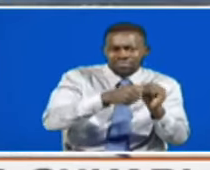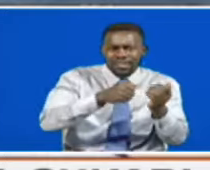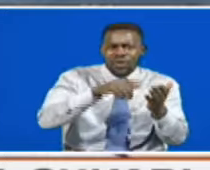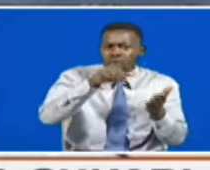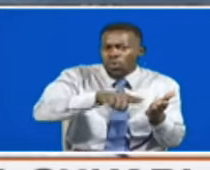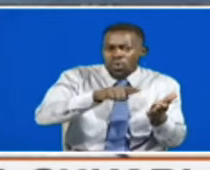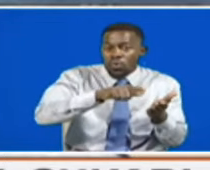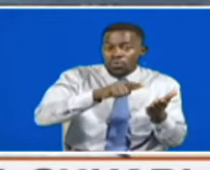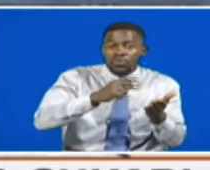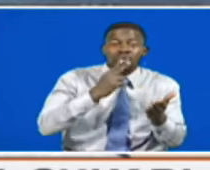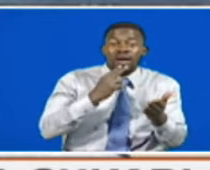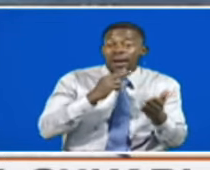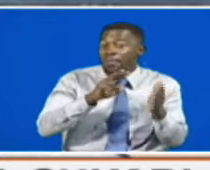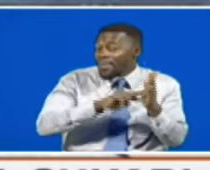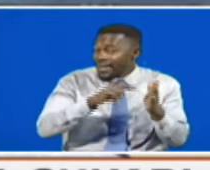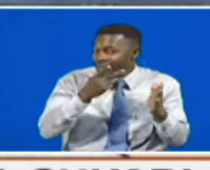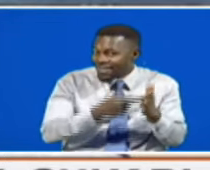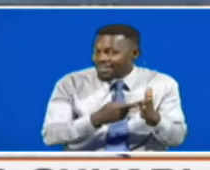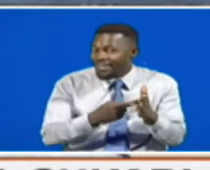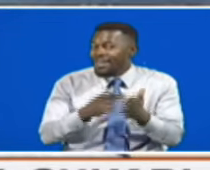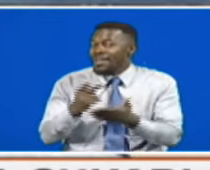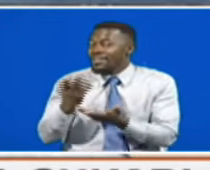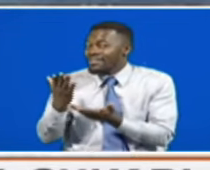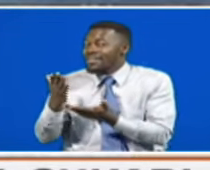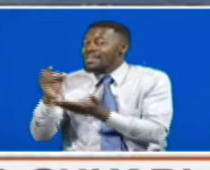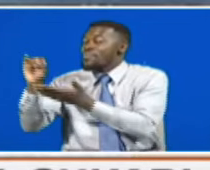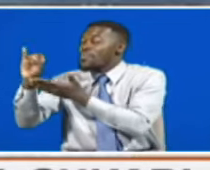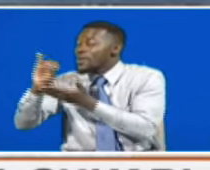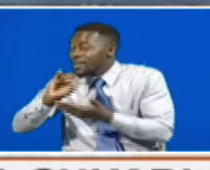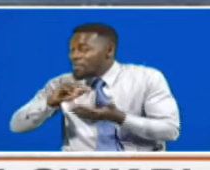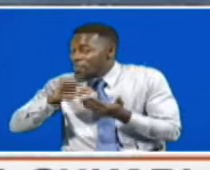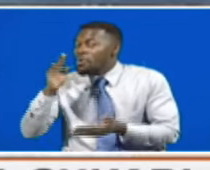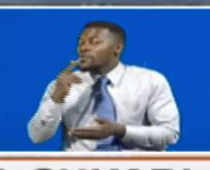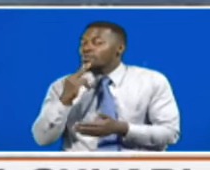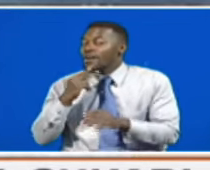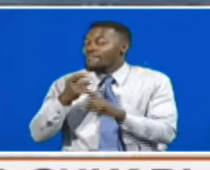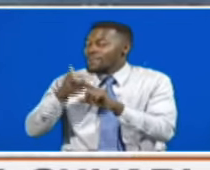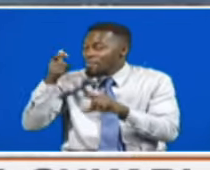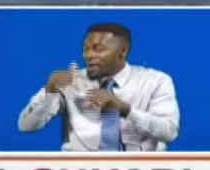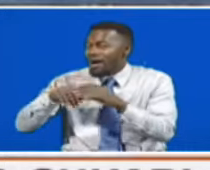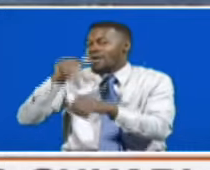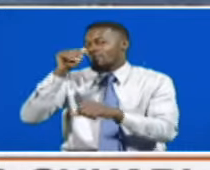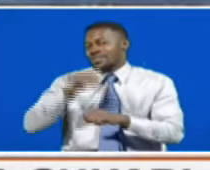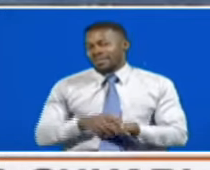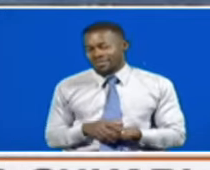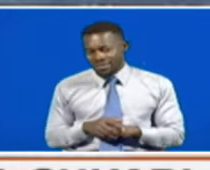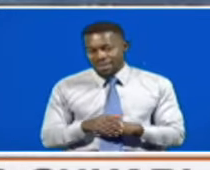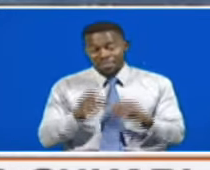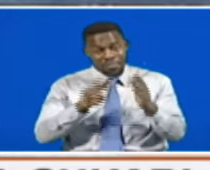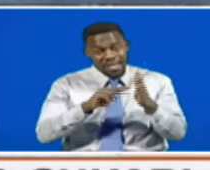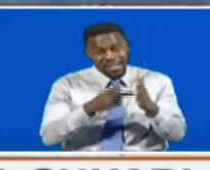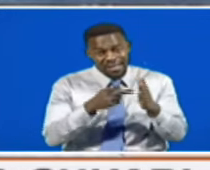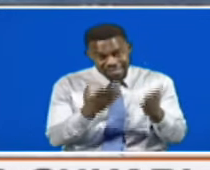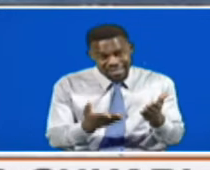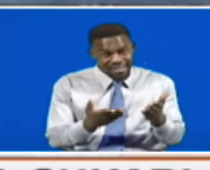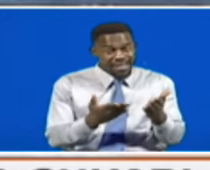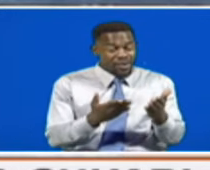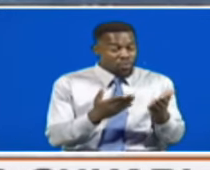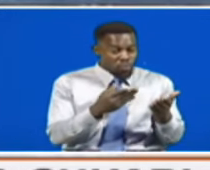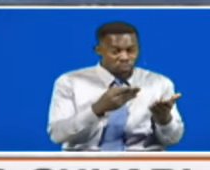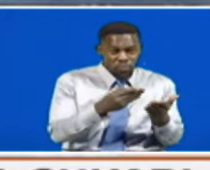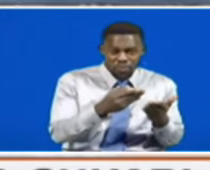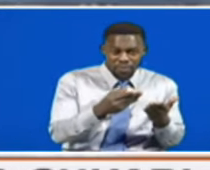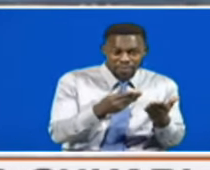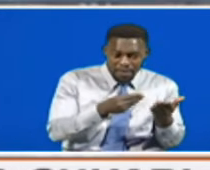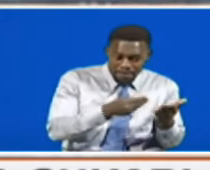incurring a higher cost at crushing than what they should be incurring, and therefore those costs that they incur